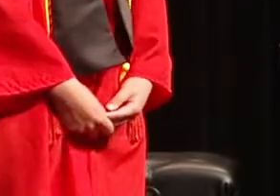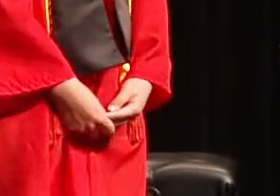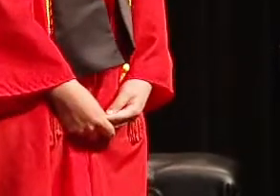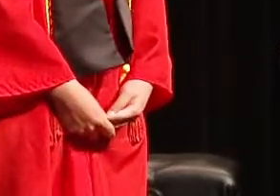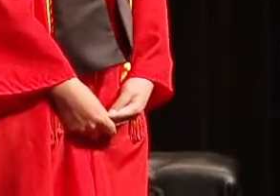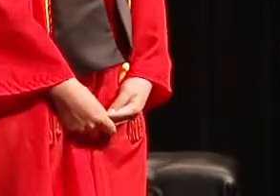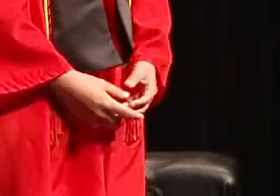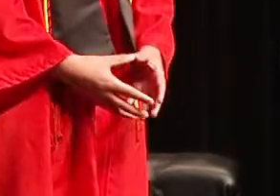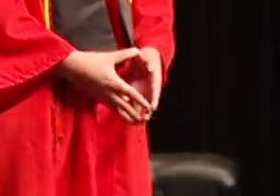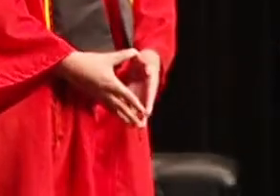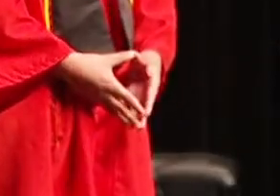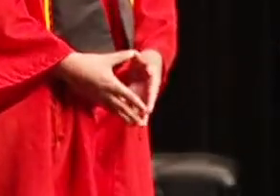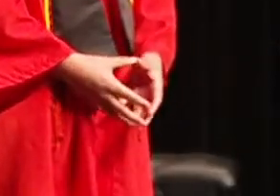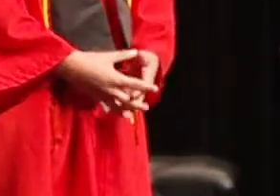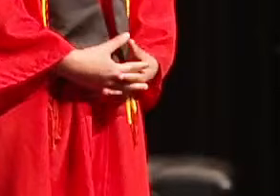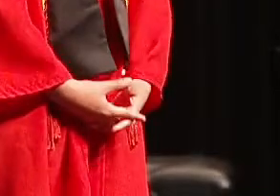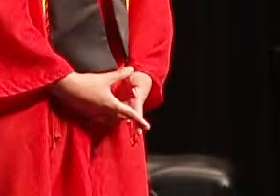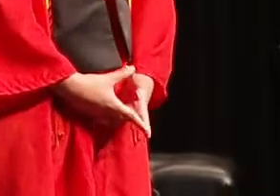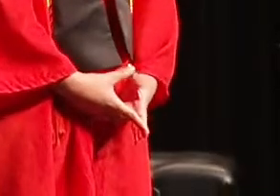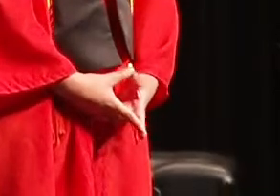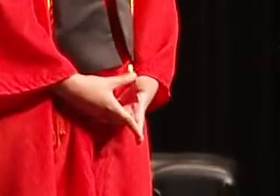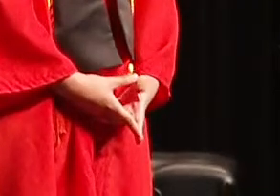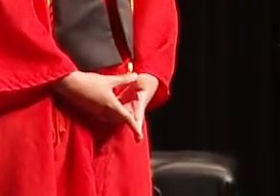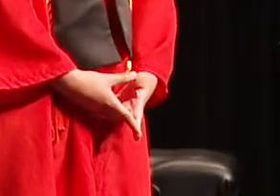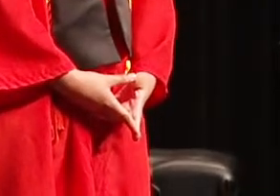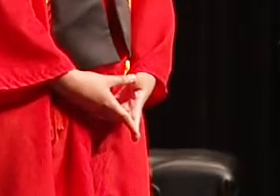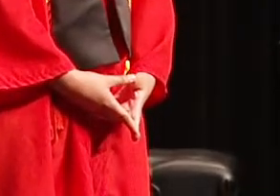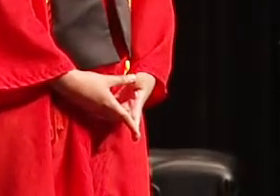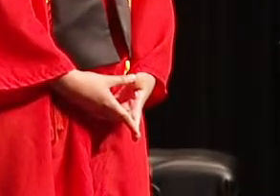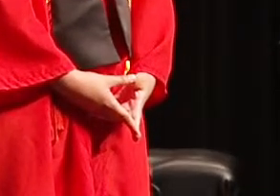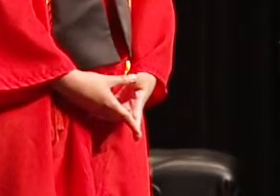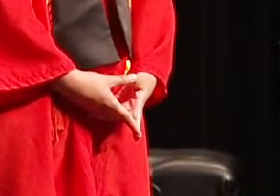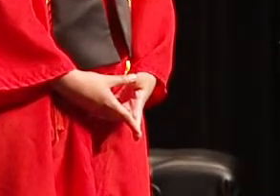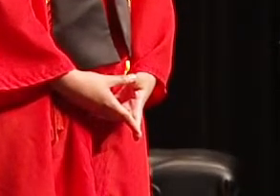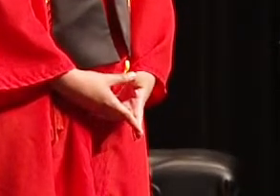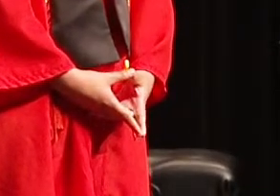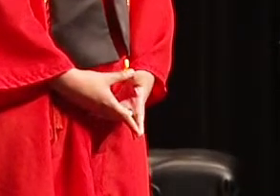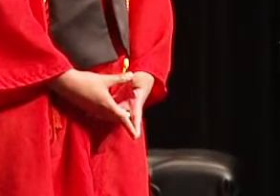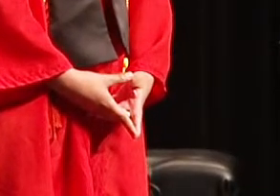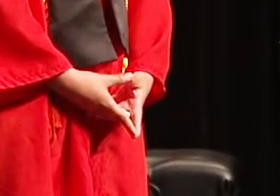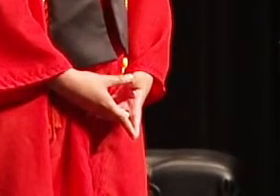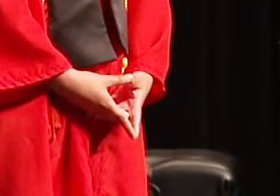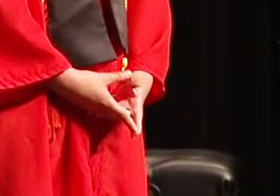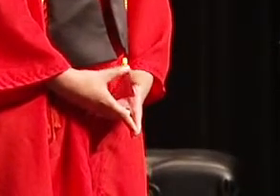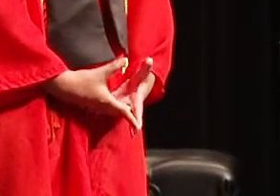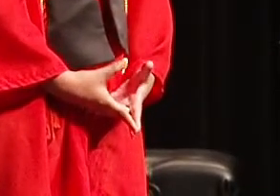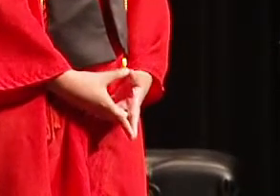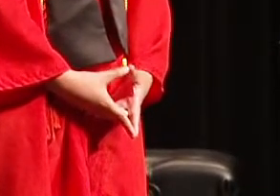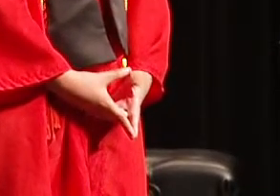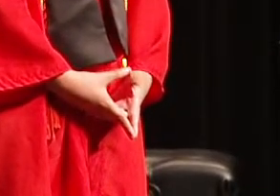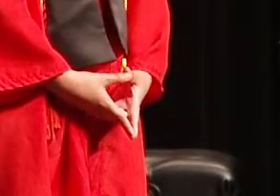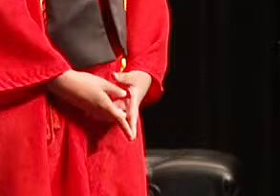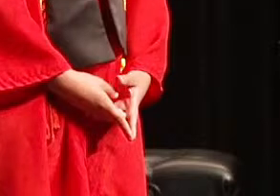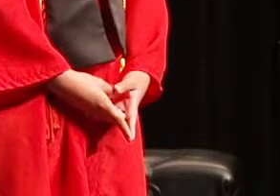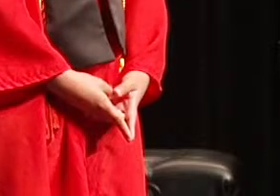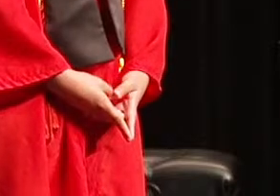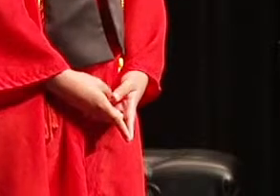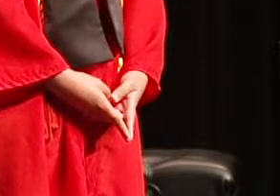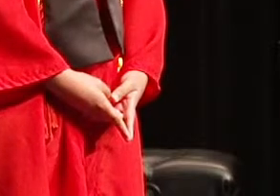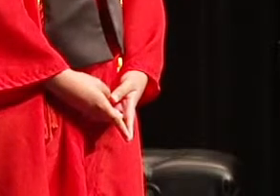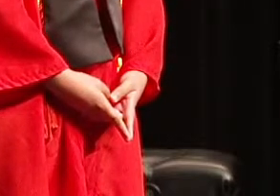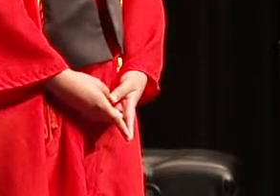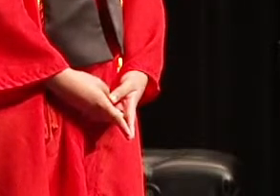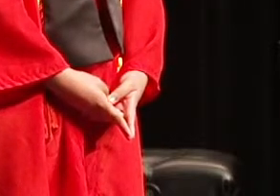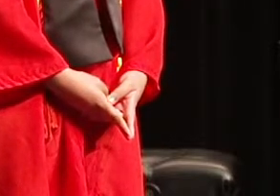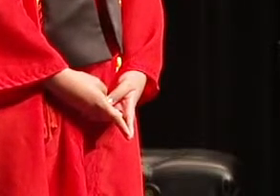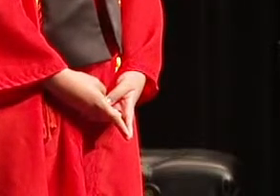family, but Edgewood ISD, and we wish him the best in his future endeavors. Would Enrique's family please stand